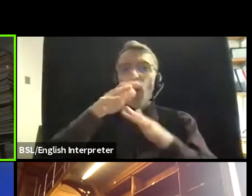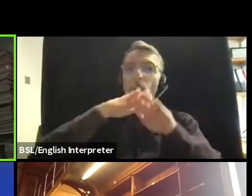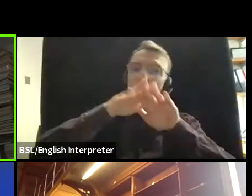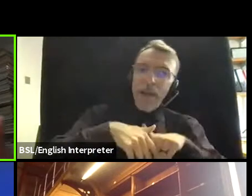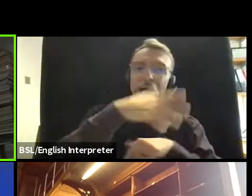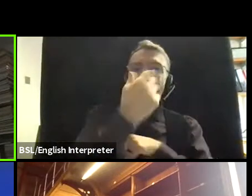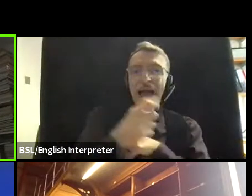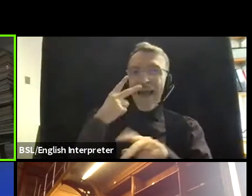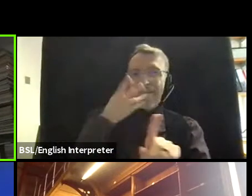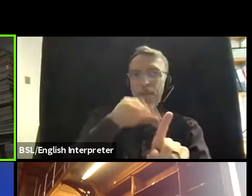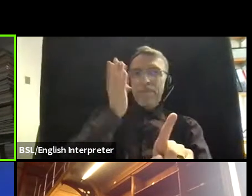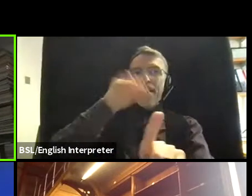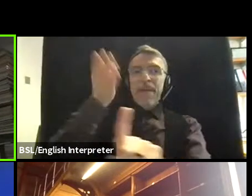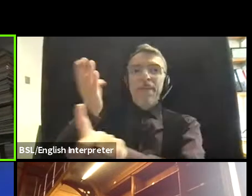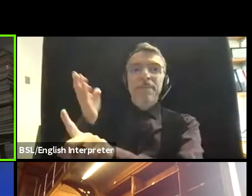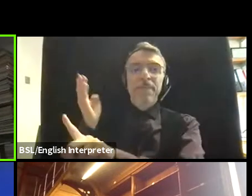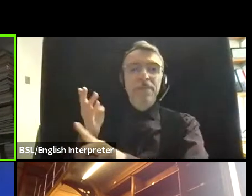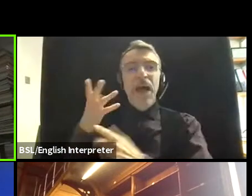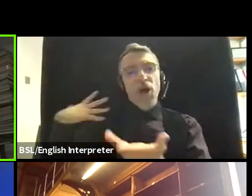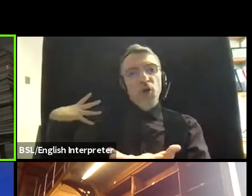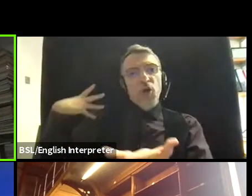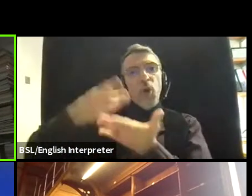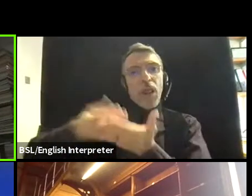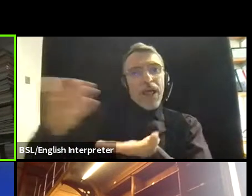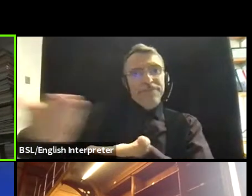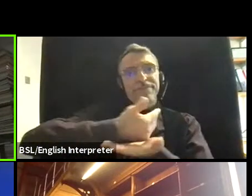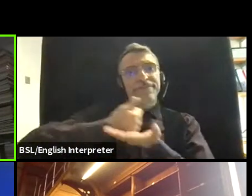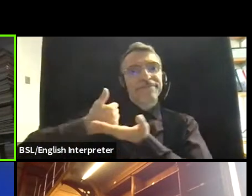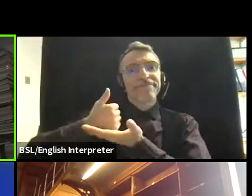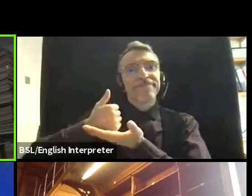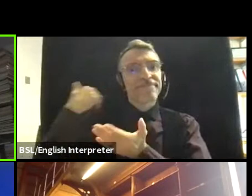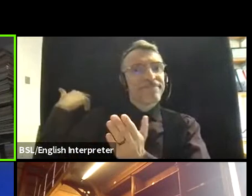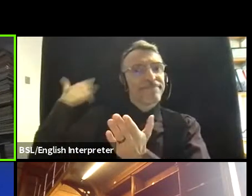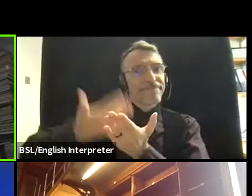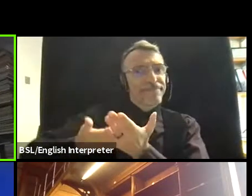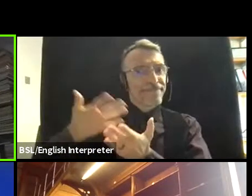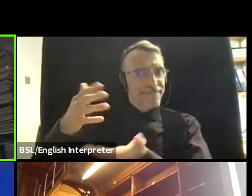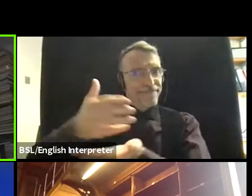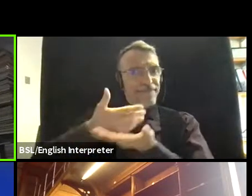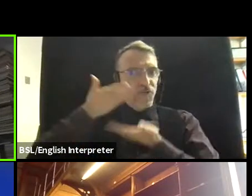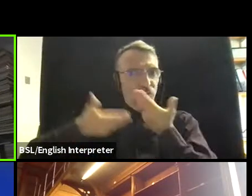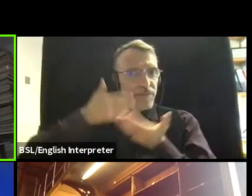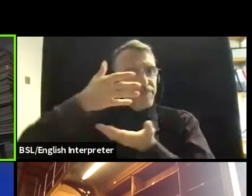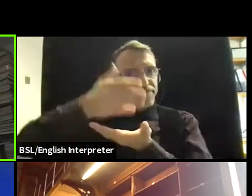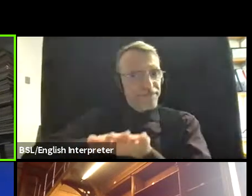on the program collecting their heritage. But other kinds of